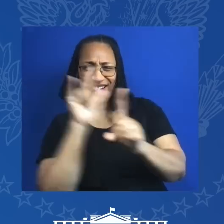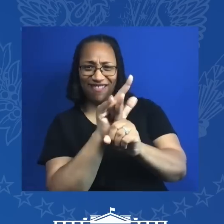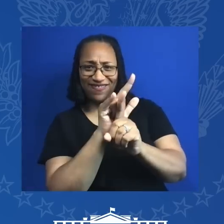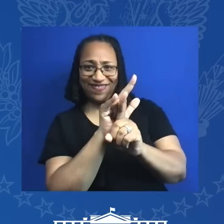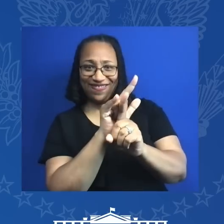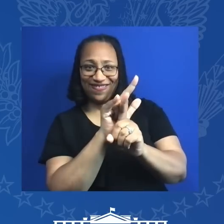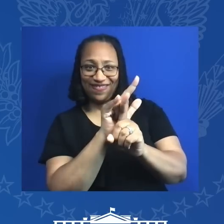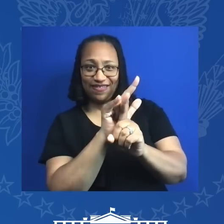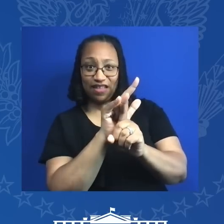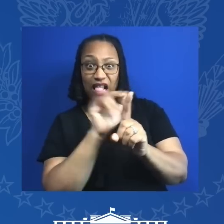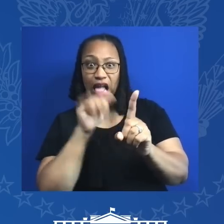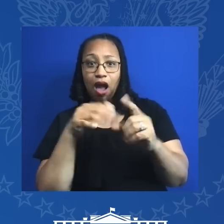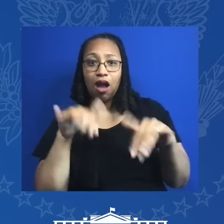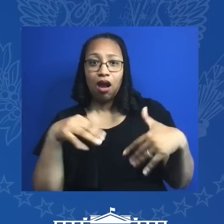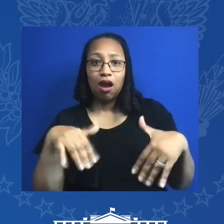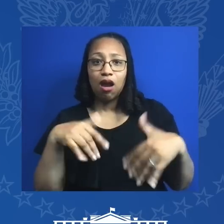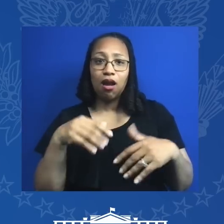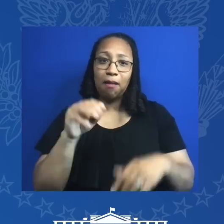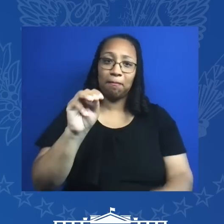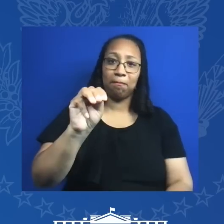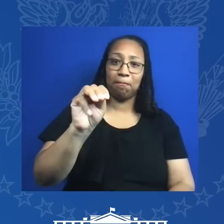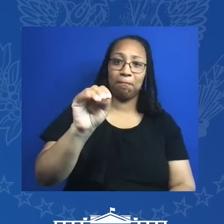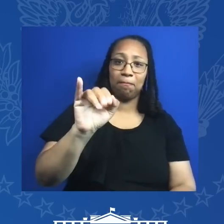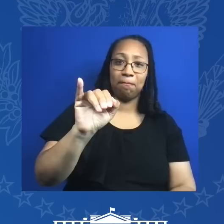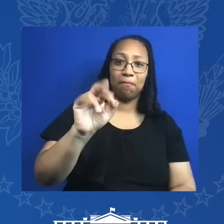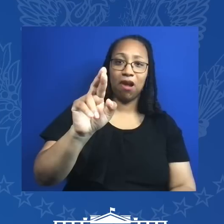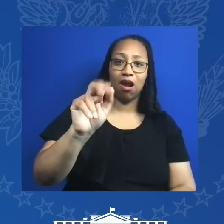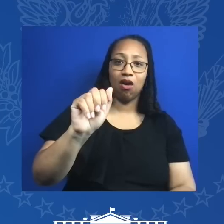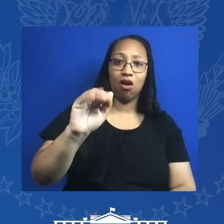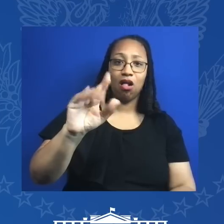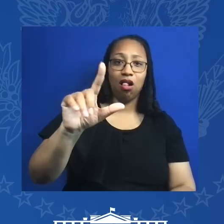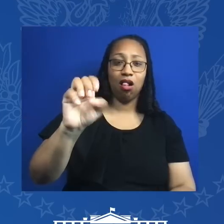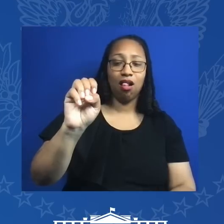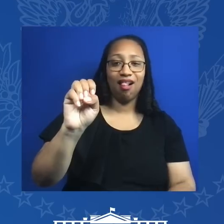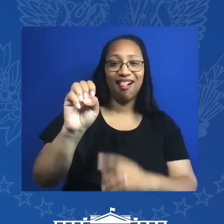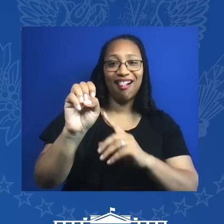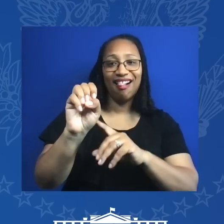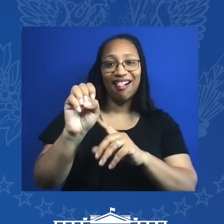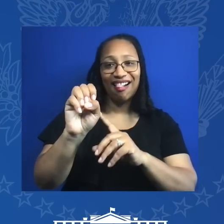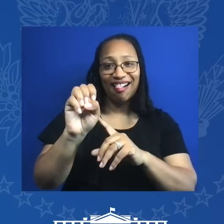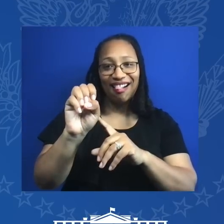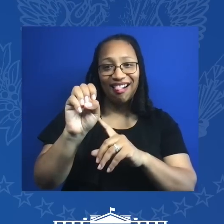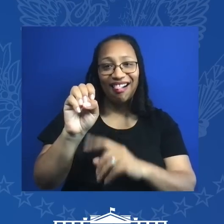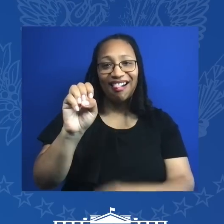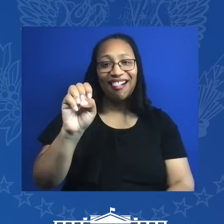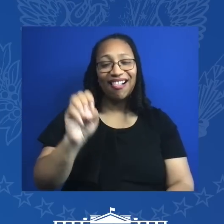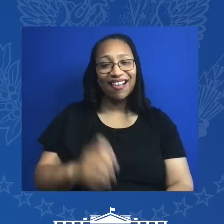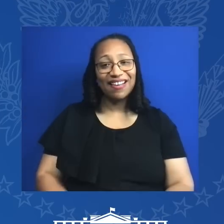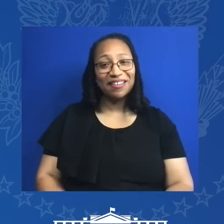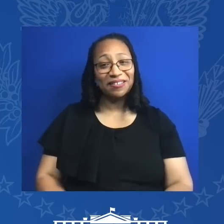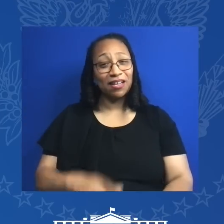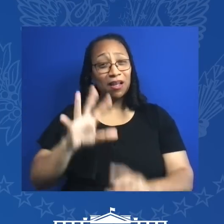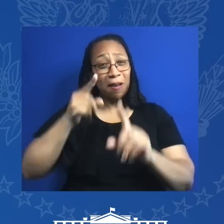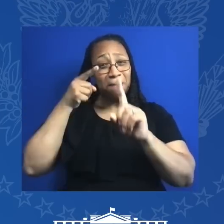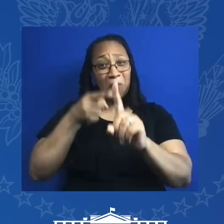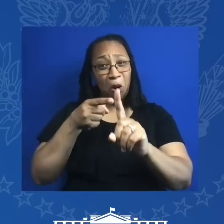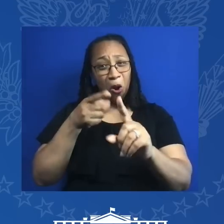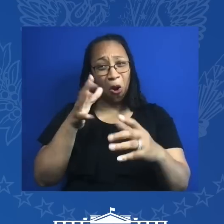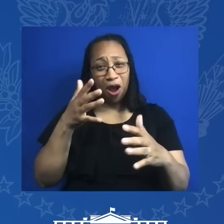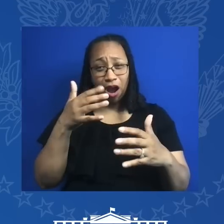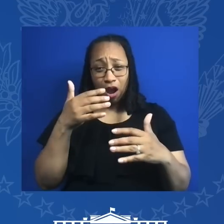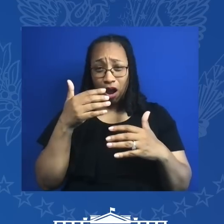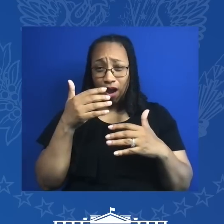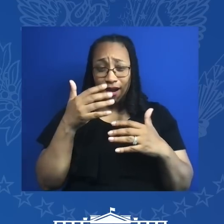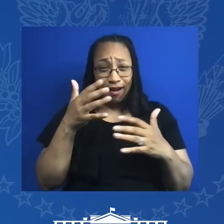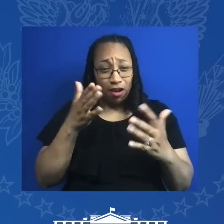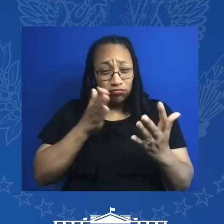carries us through the darkest times, that gives us hope for the future that we all want, that strengthen us